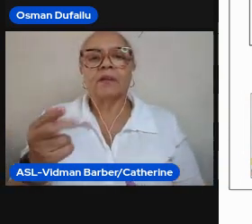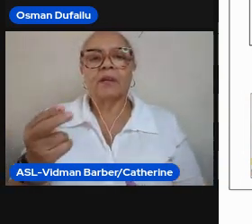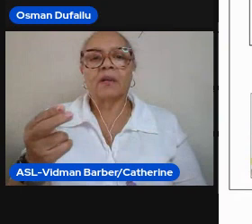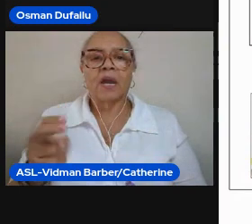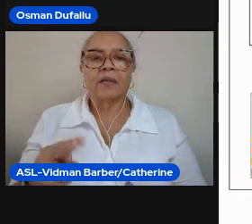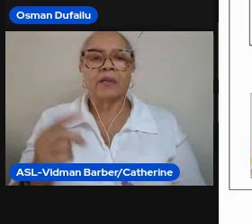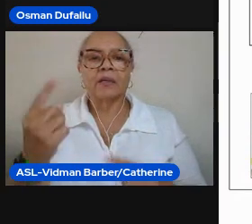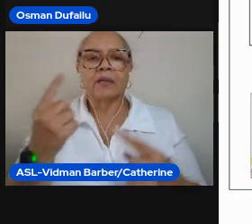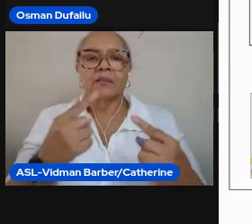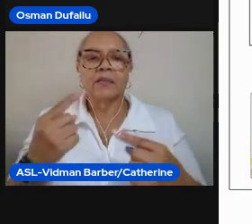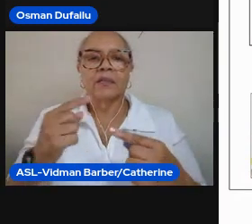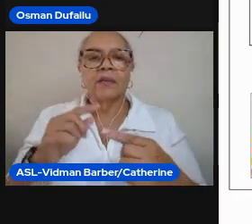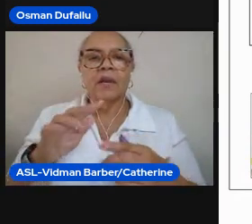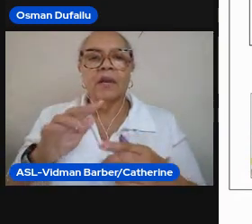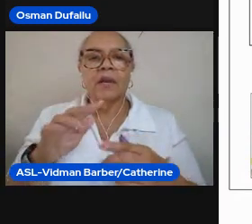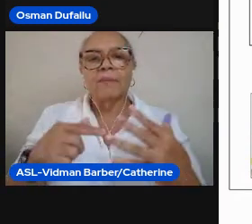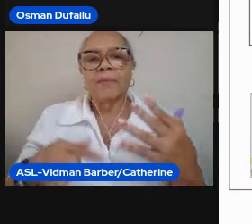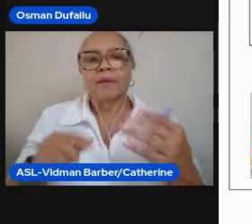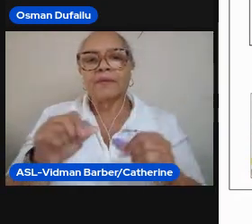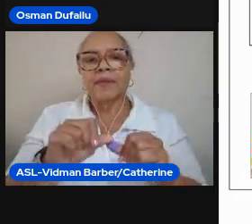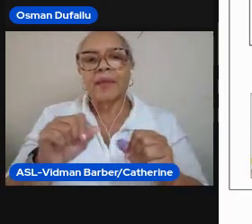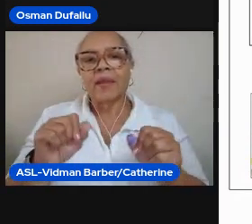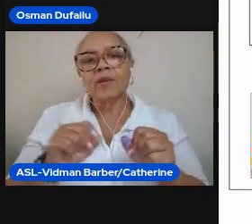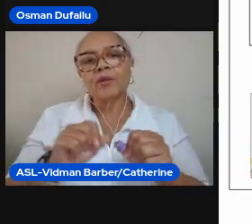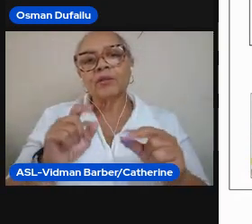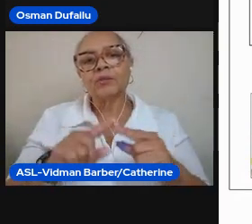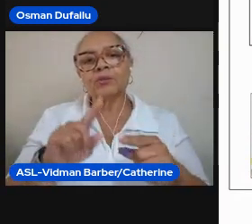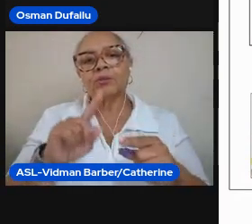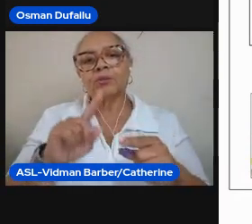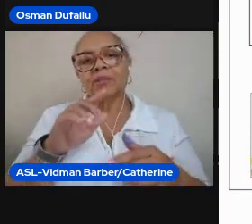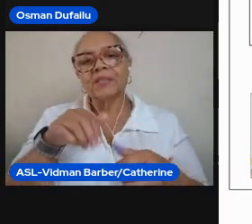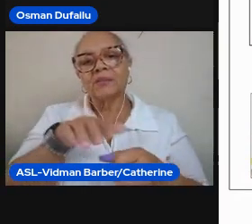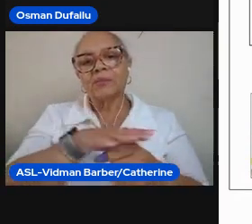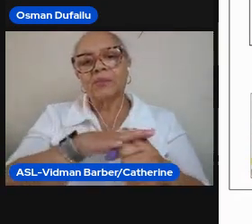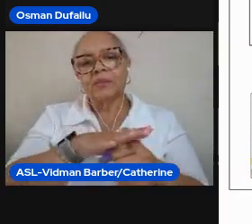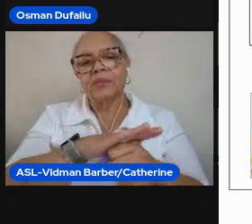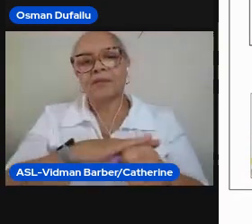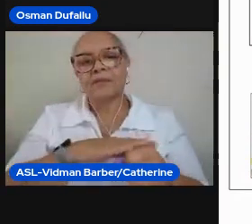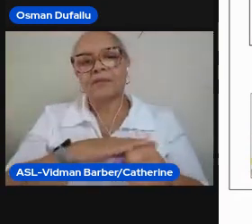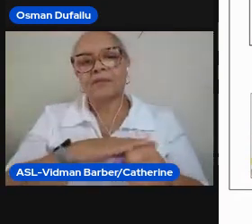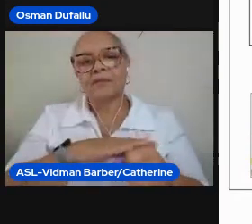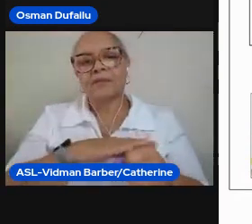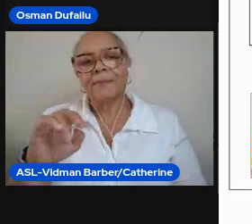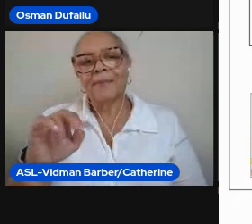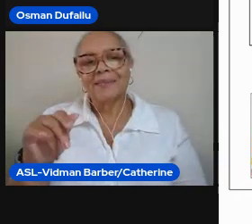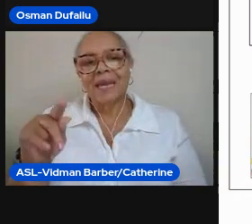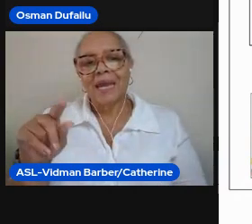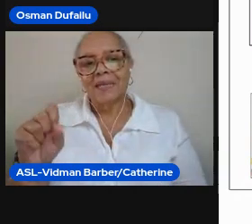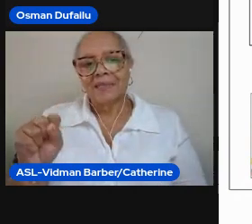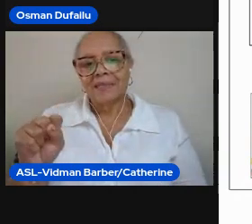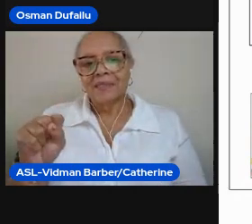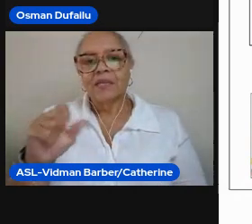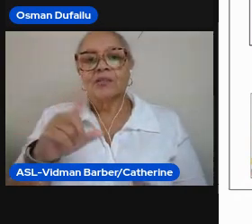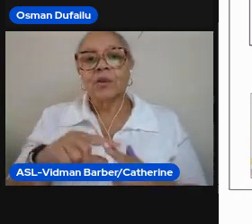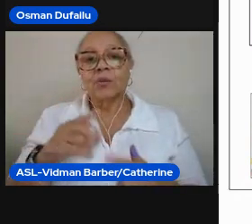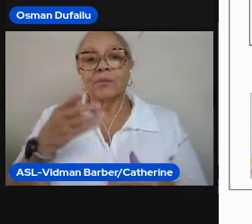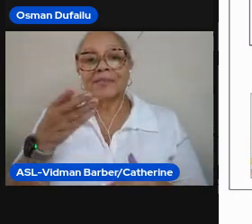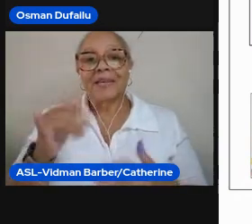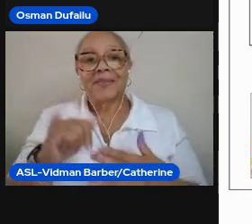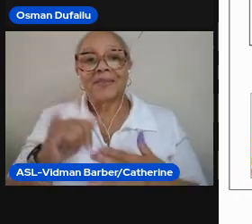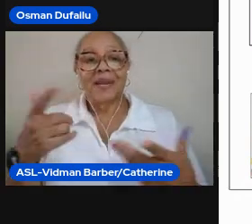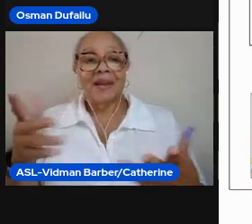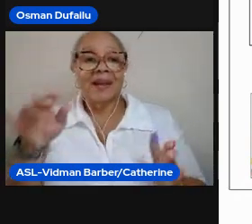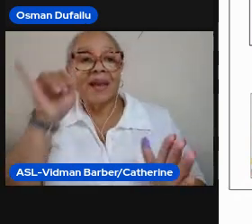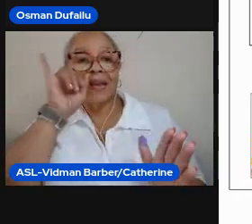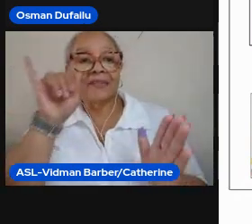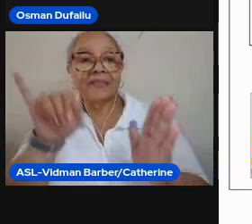considered among the areas to be within the African meningitis belt. So it was here that I identified or